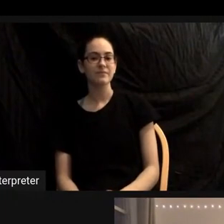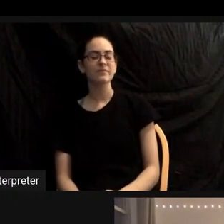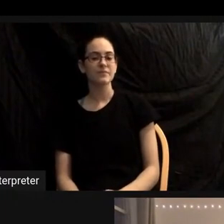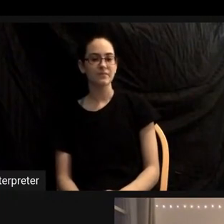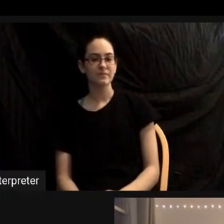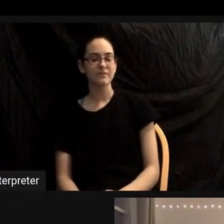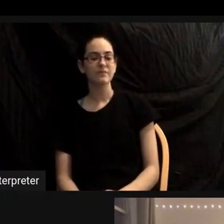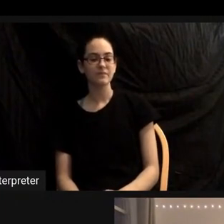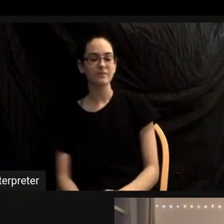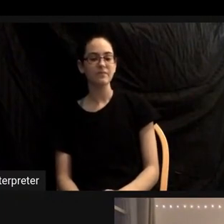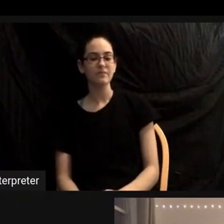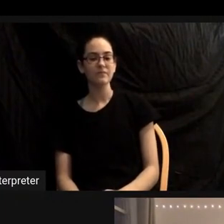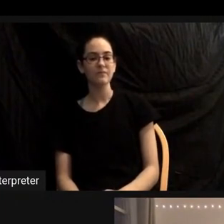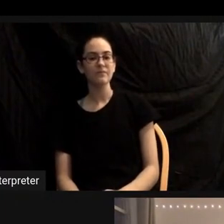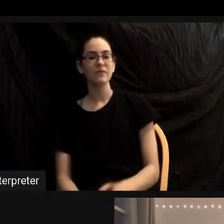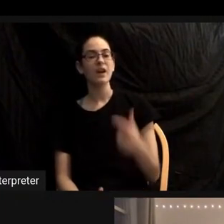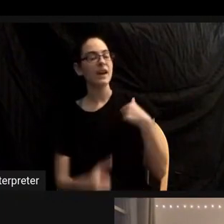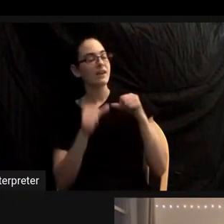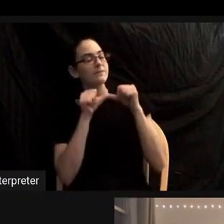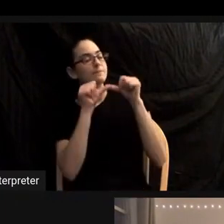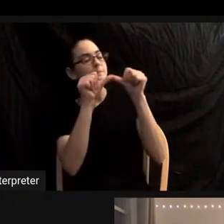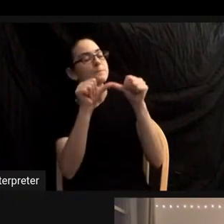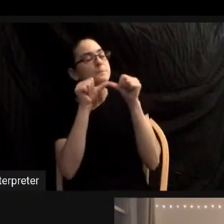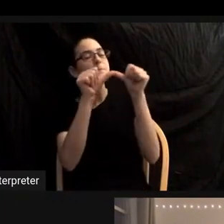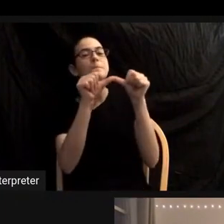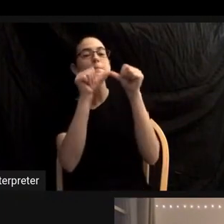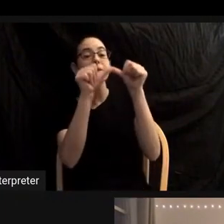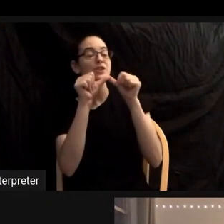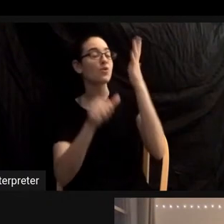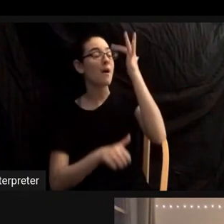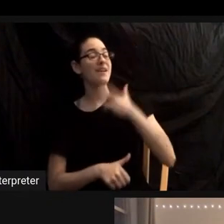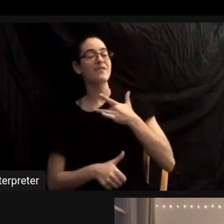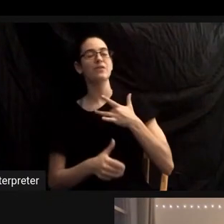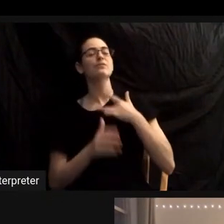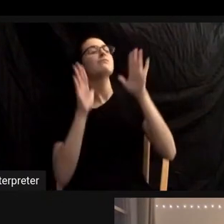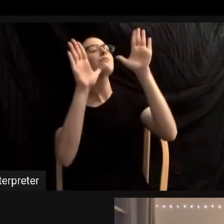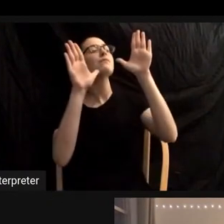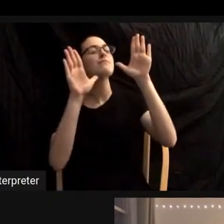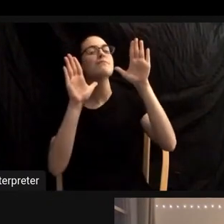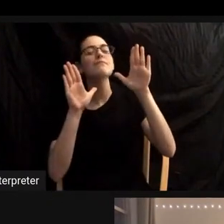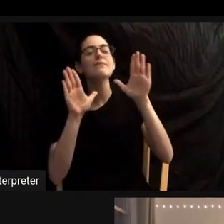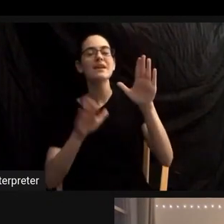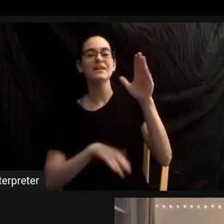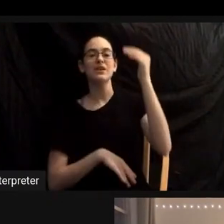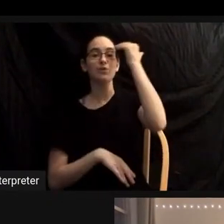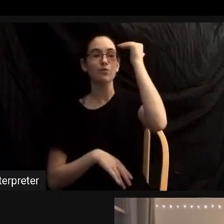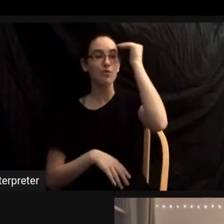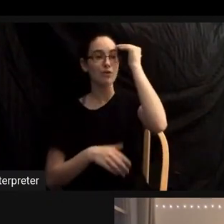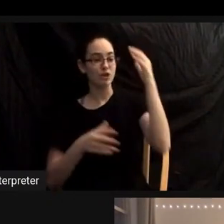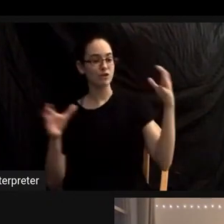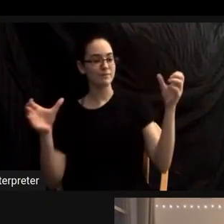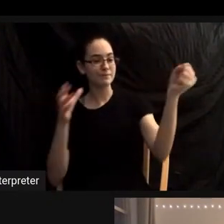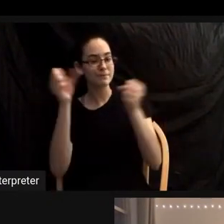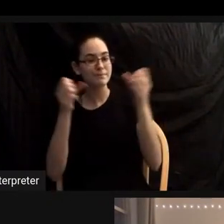that I've kept doing it because it feels so wonderful to know that you're bringing people together in that